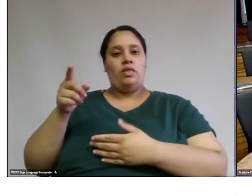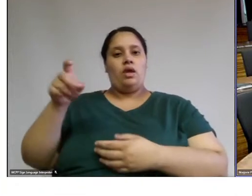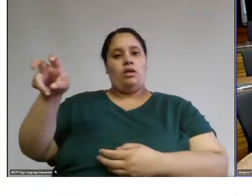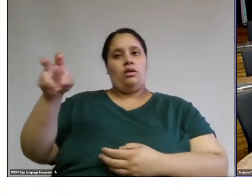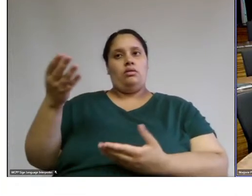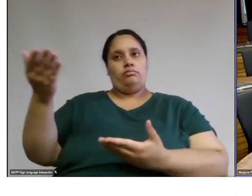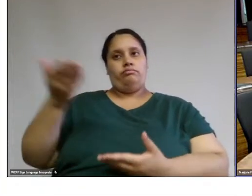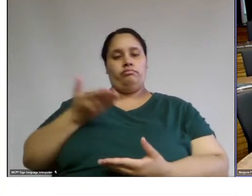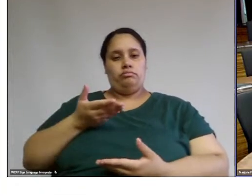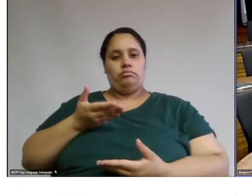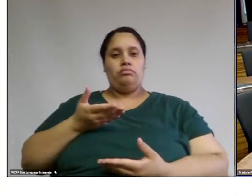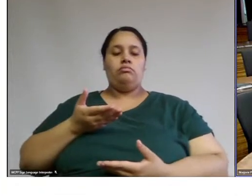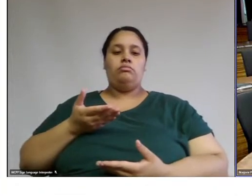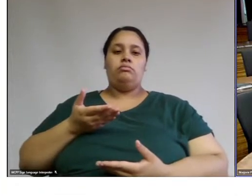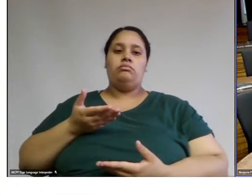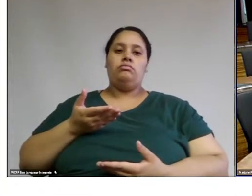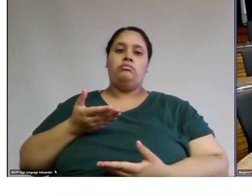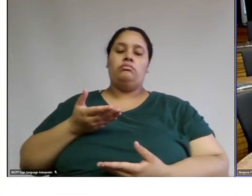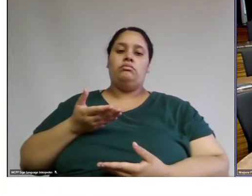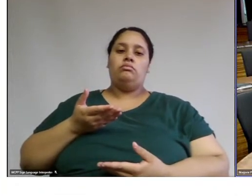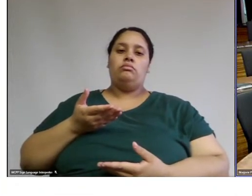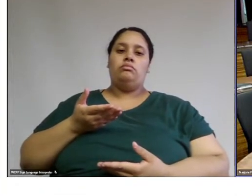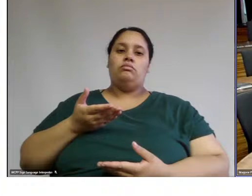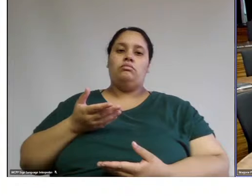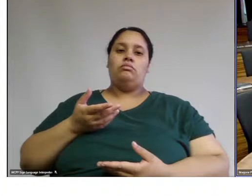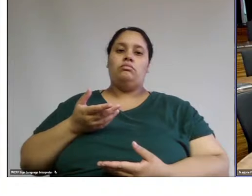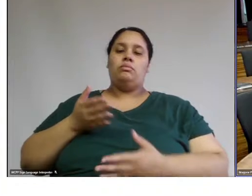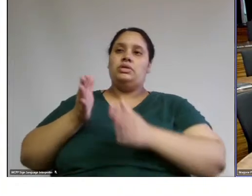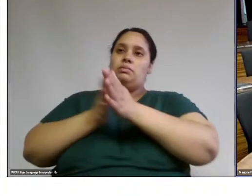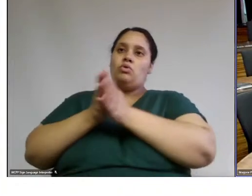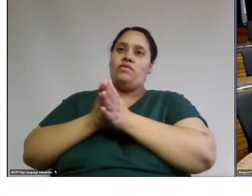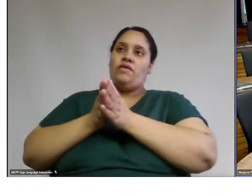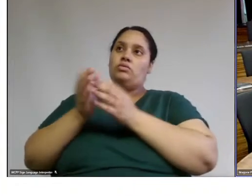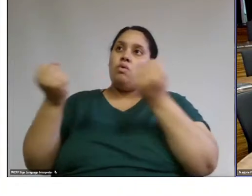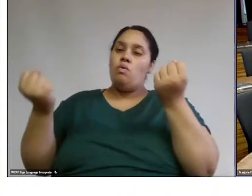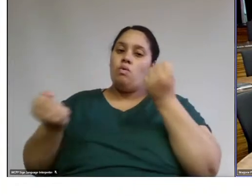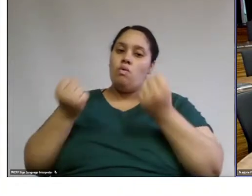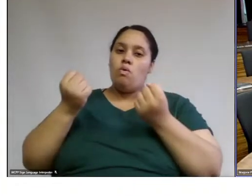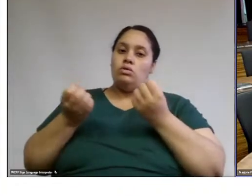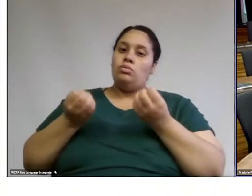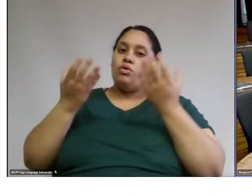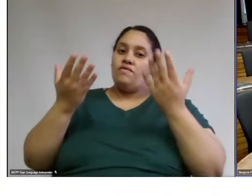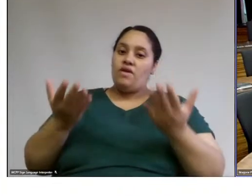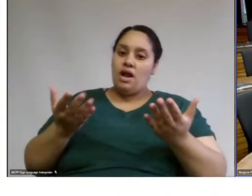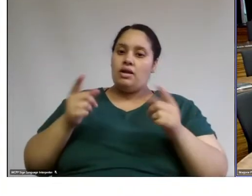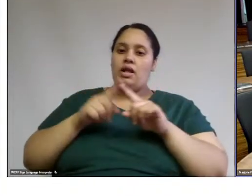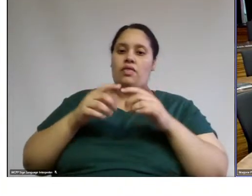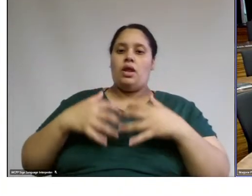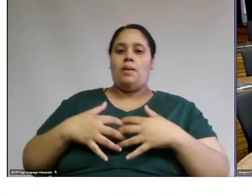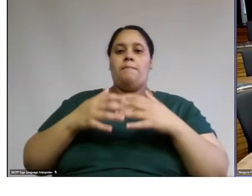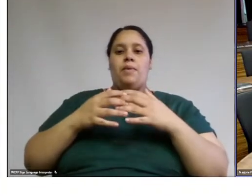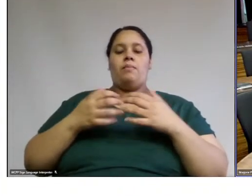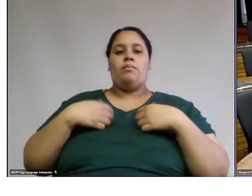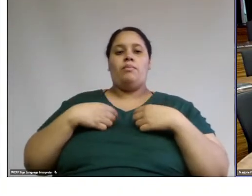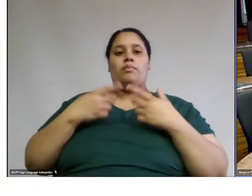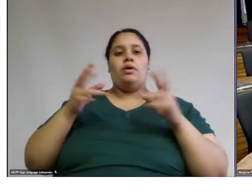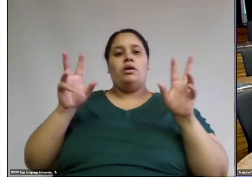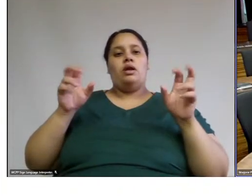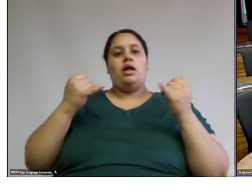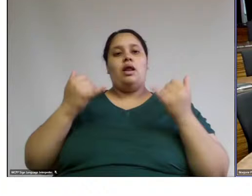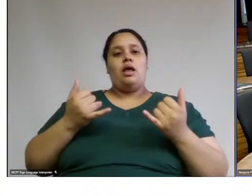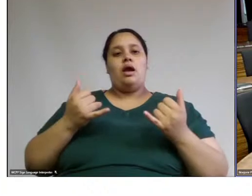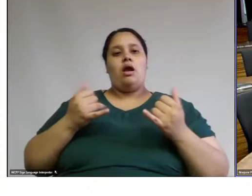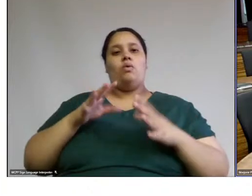with a particular motivation to the court, and then they created what is now called this